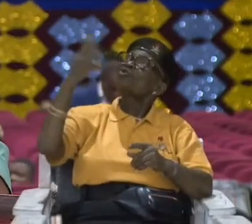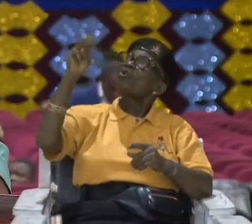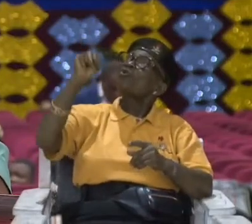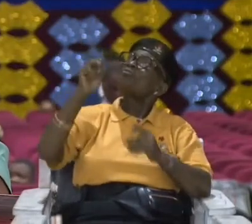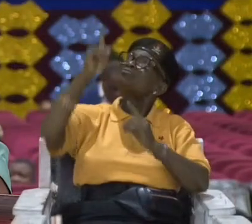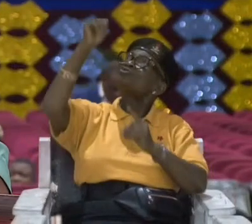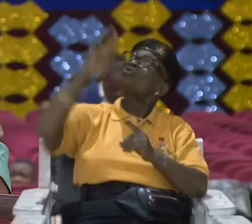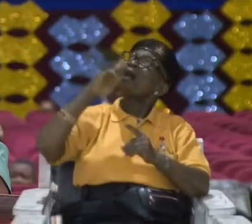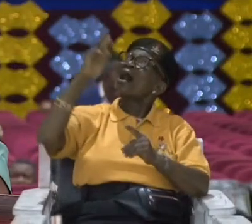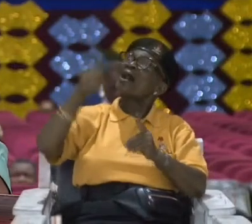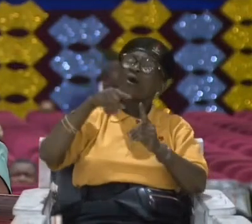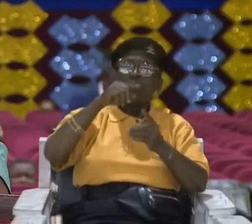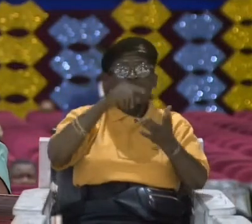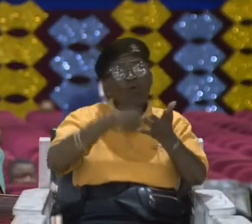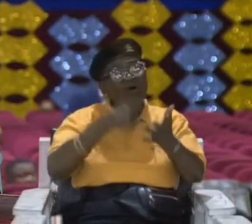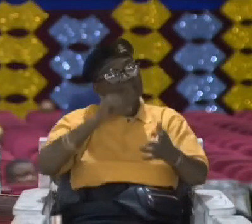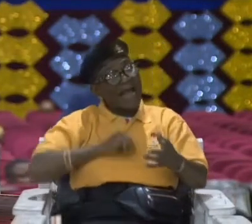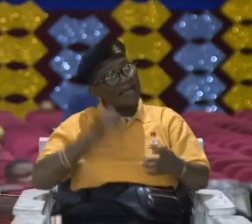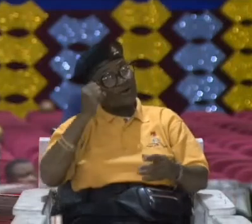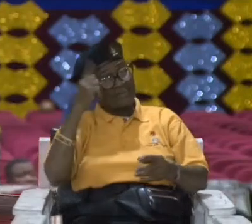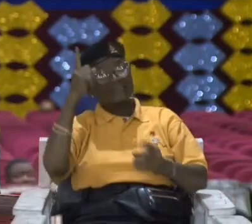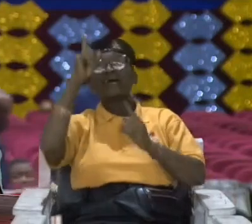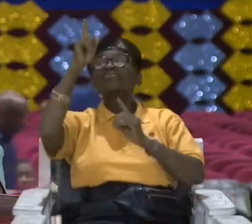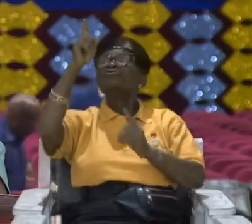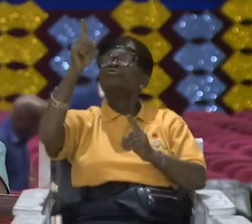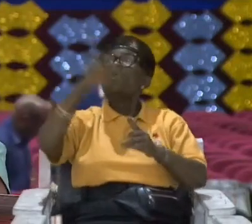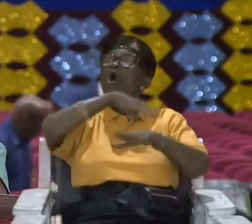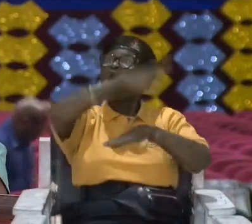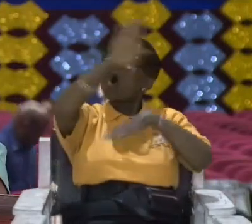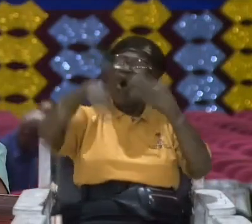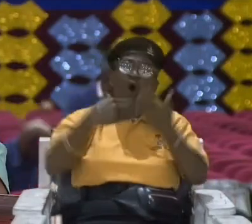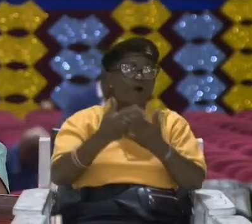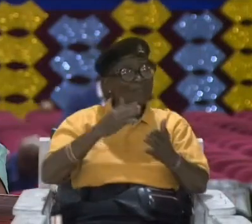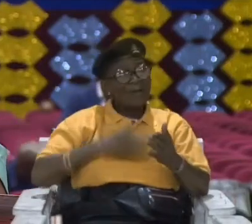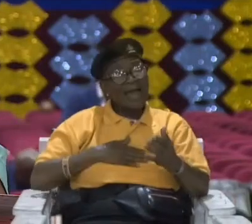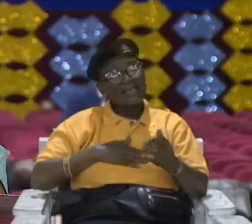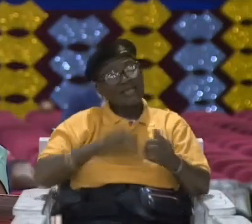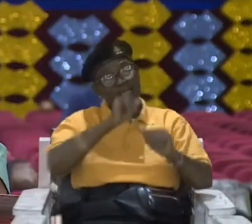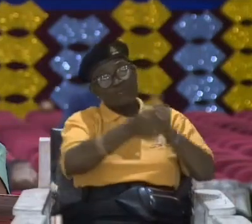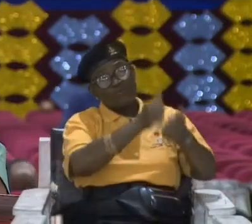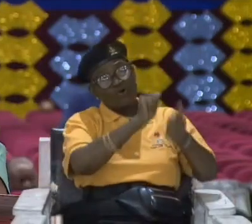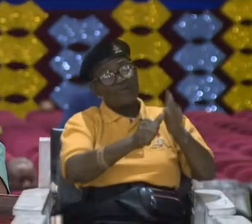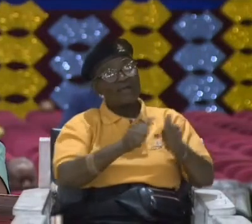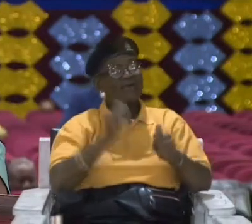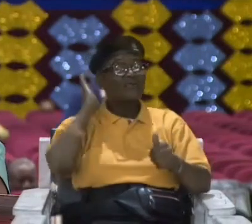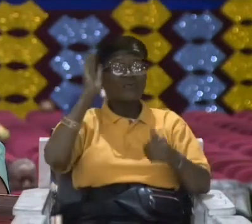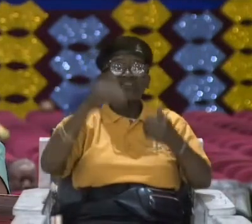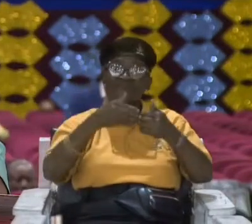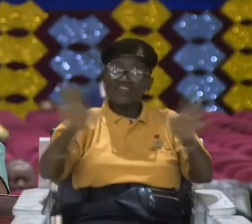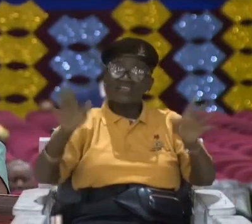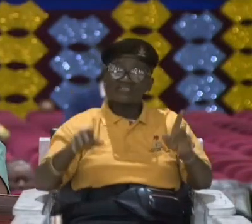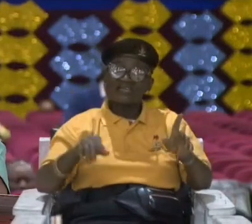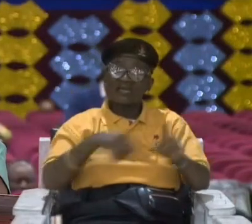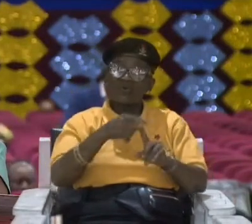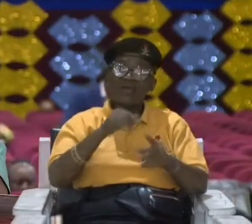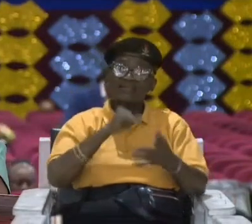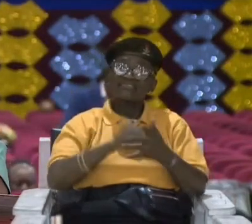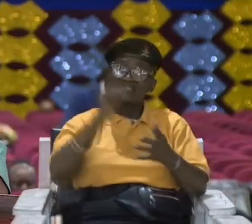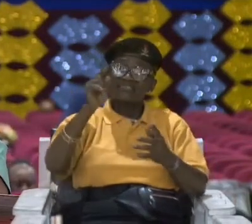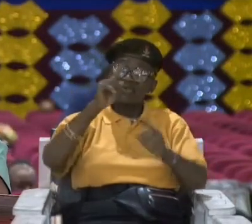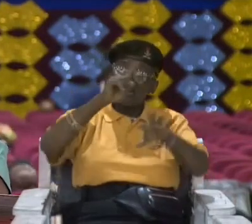over. When it's time to take the wine, I will tell you what prayer to pray then.